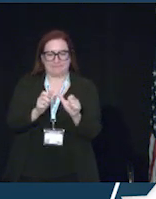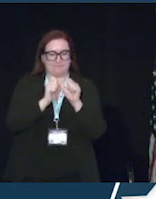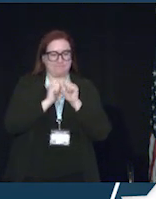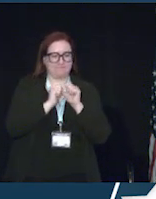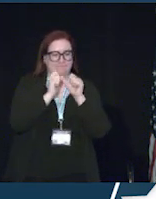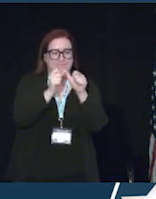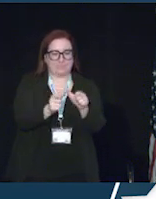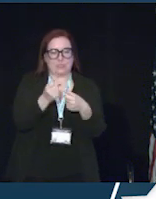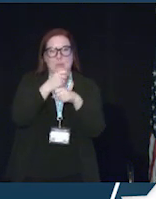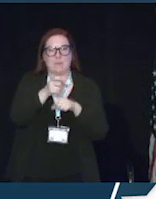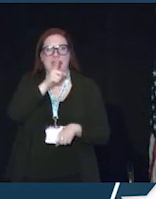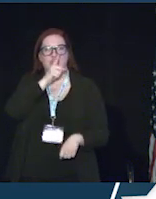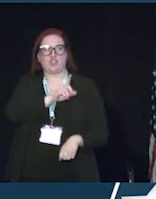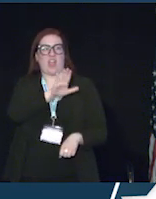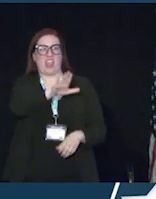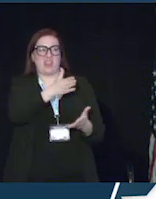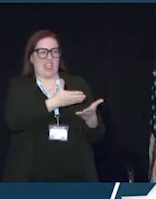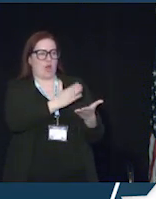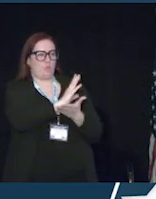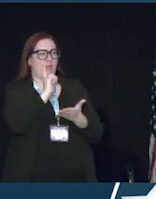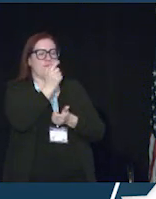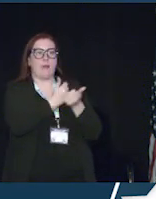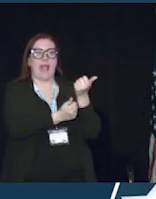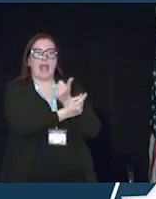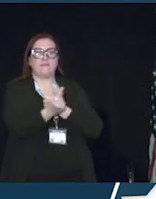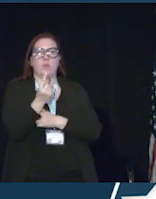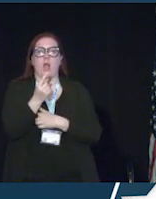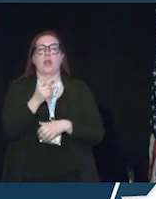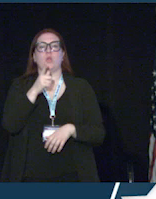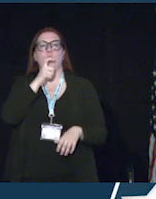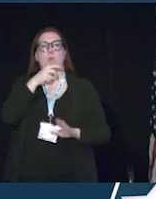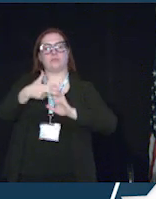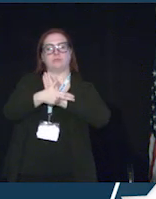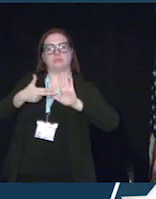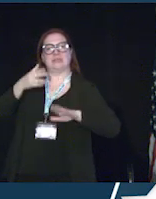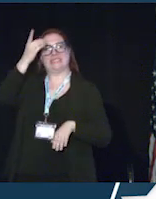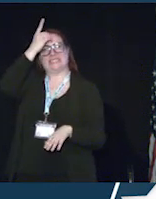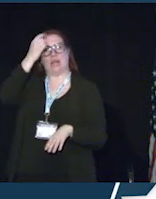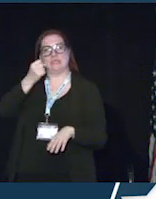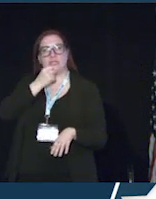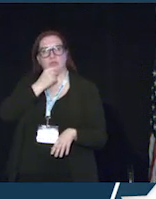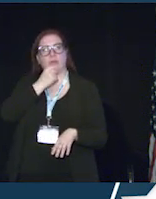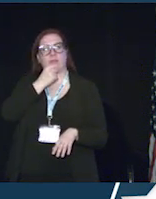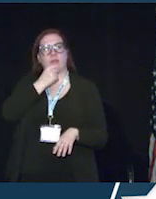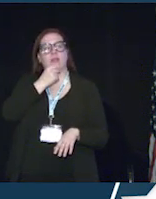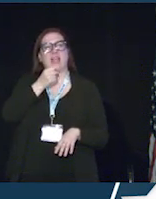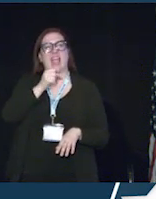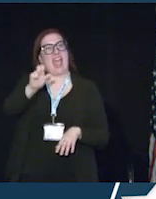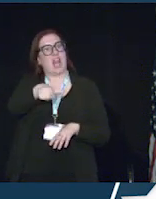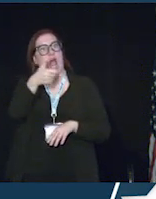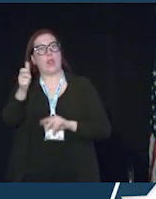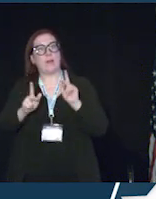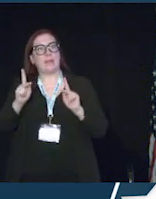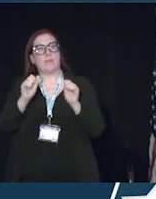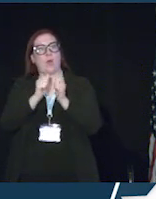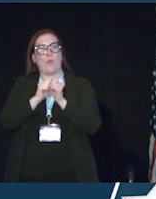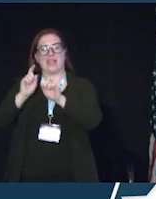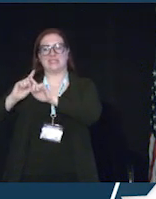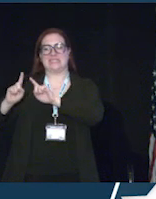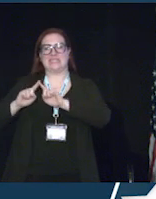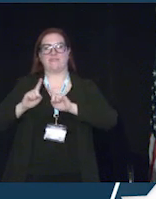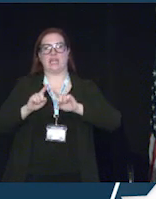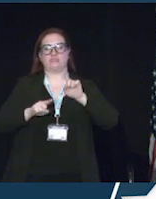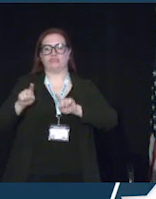ensuring that right for everyone with Down syndrome and those with other intellectual and